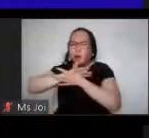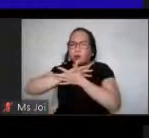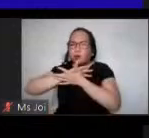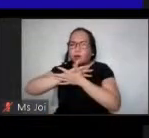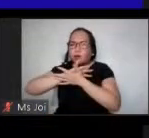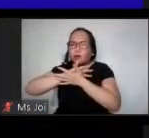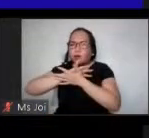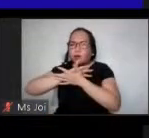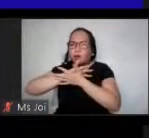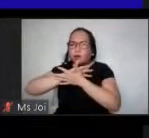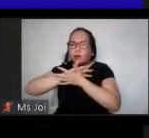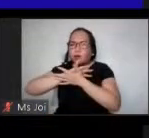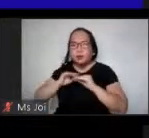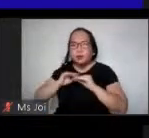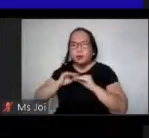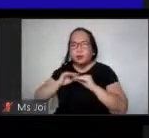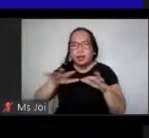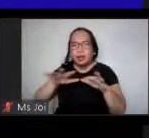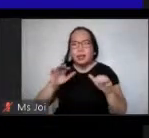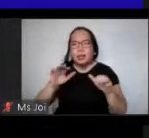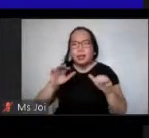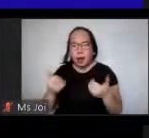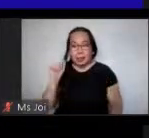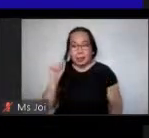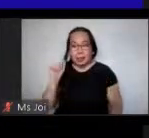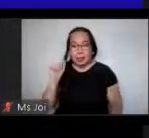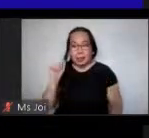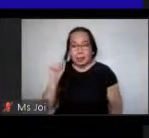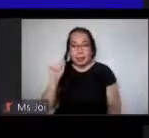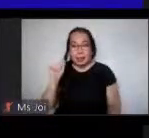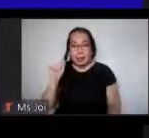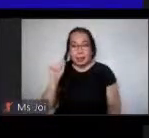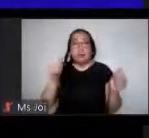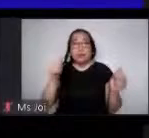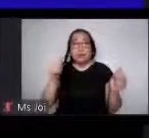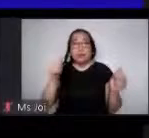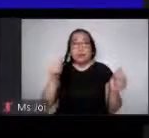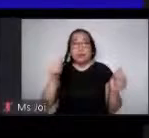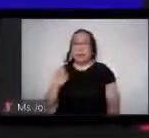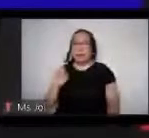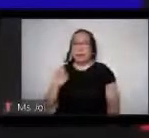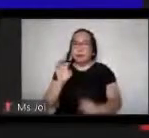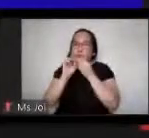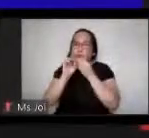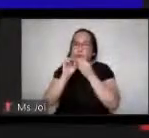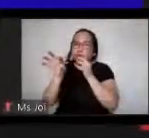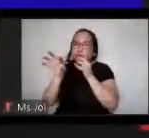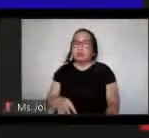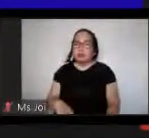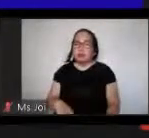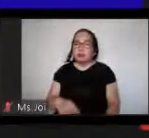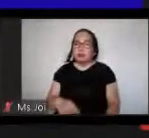A, through the airplane. B, through droplets that come from your